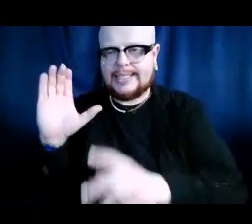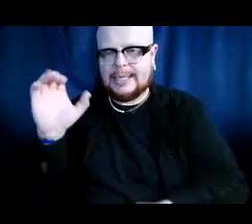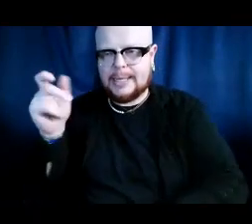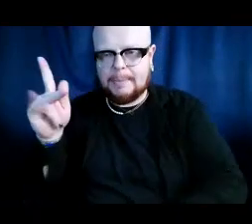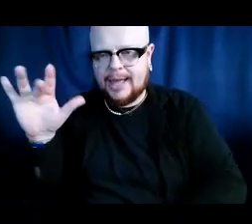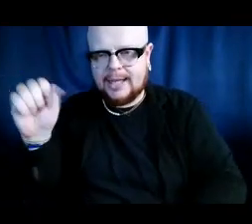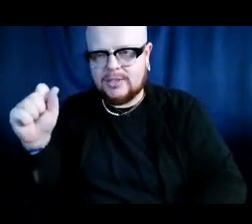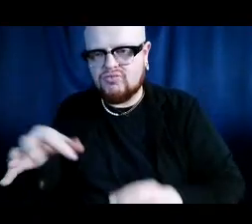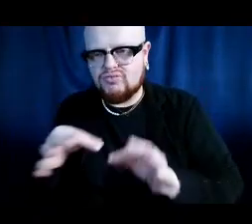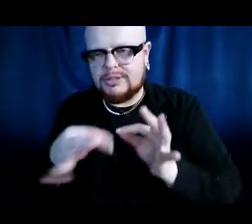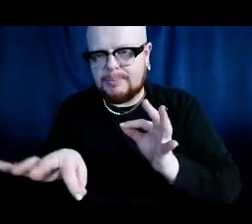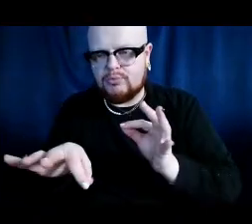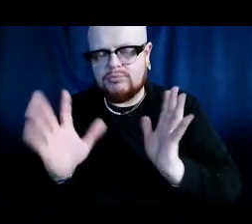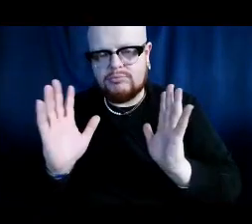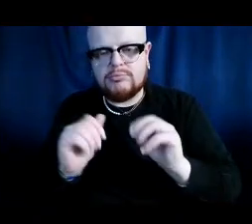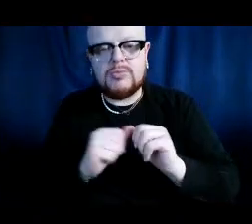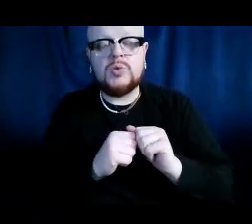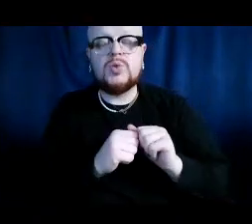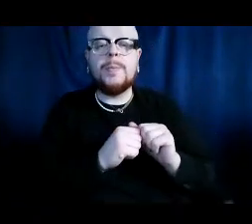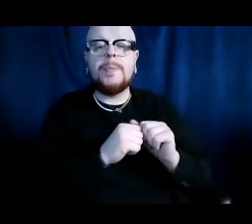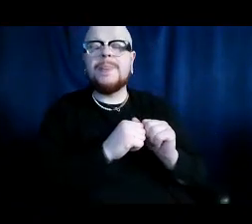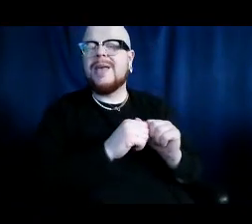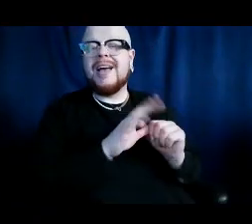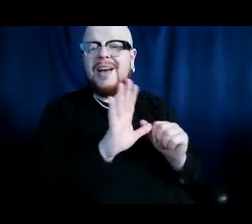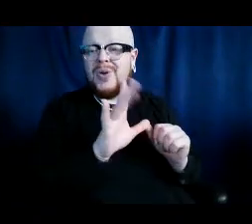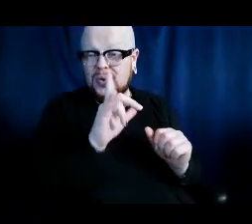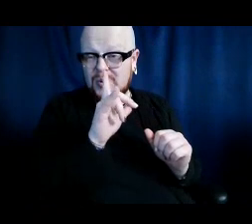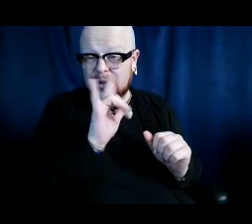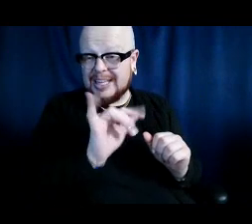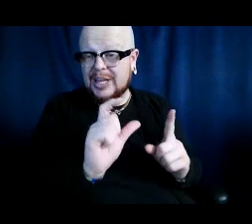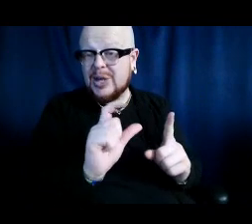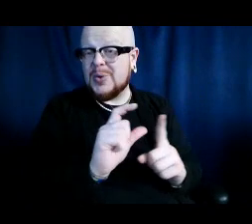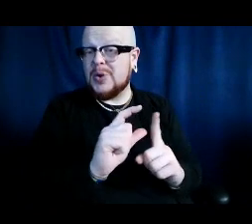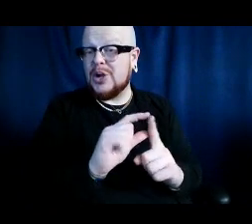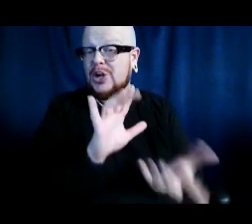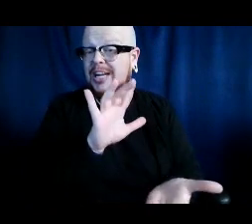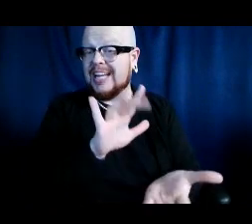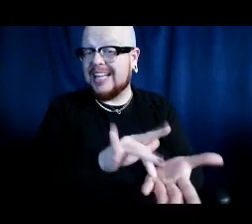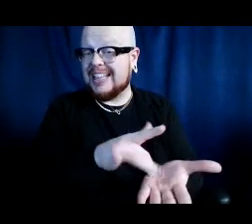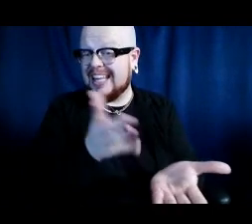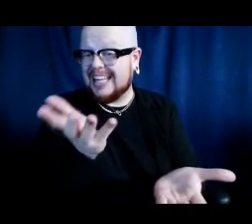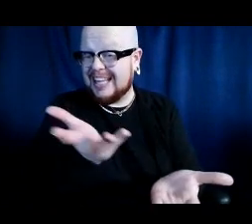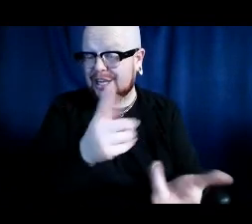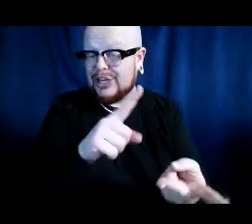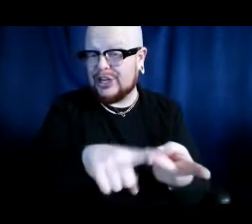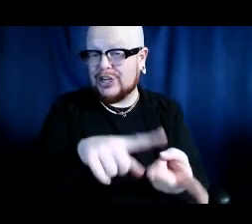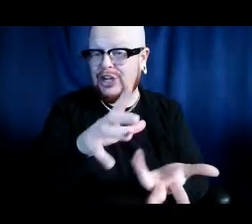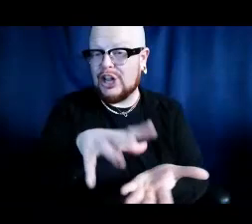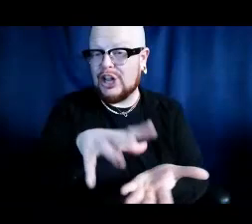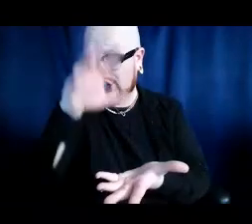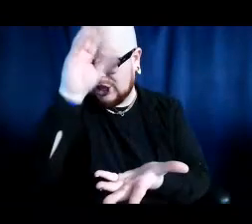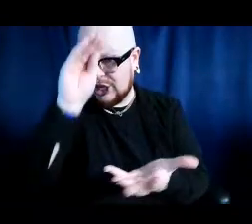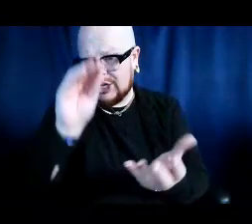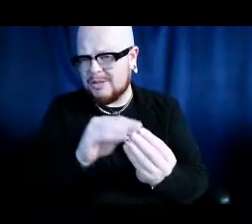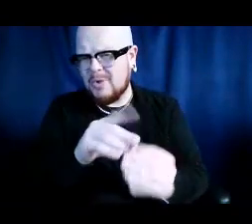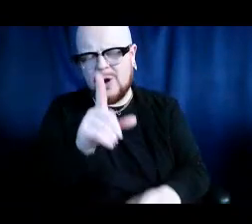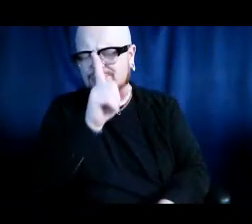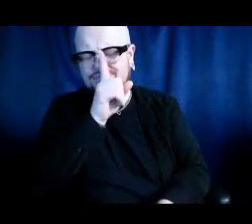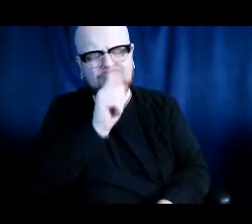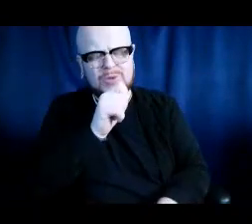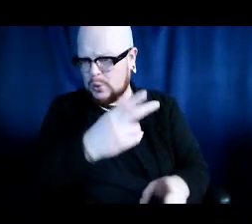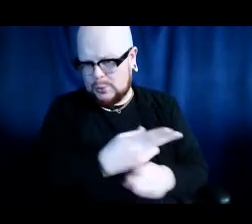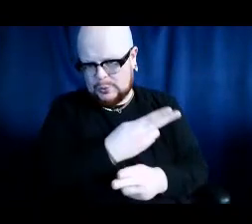instance, avoid links like "click here" or "learn more." Shelly, another important best